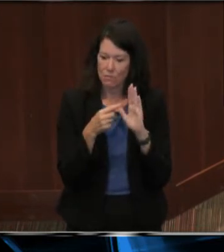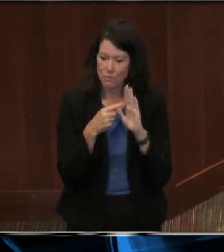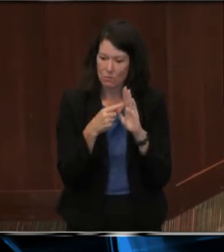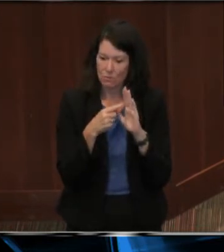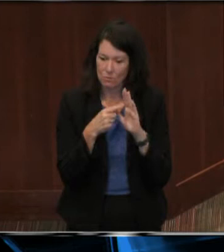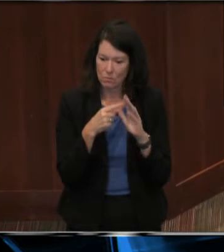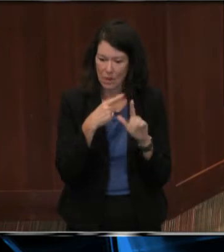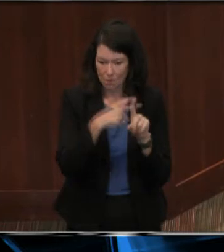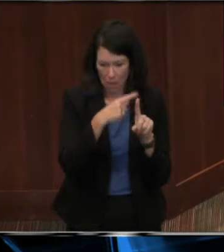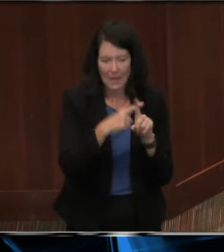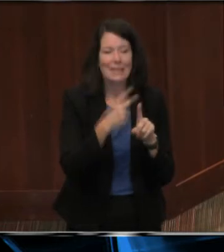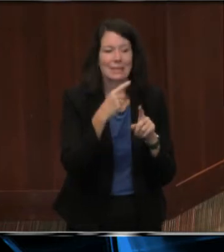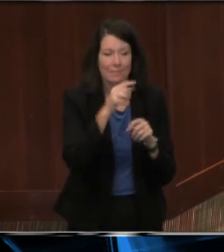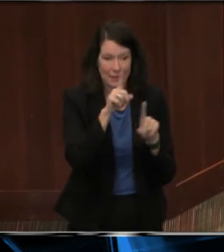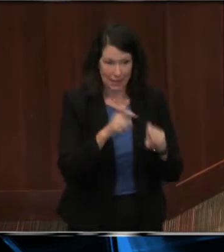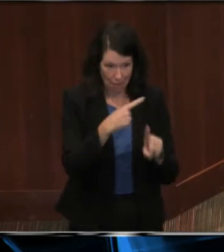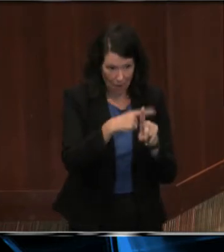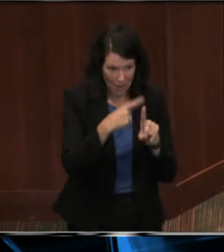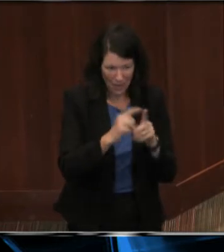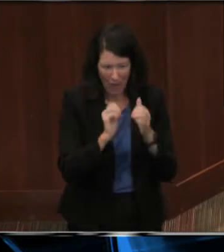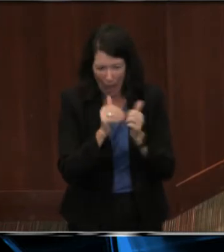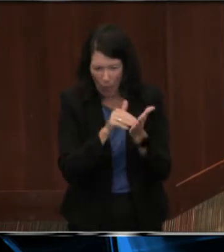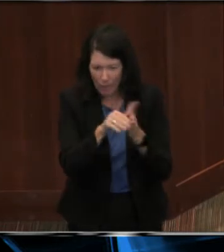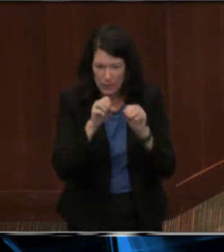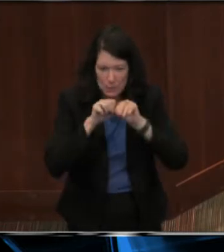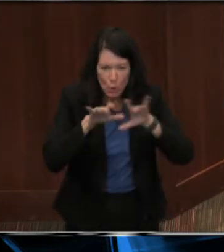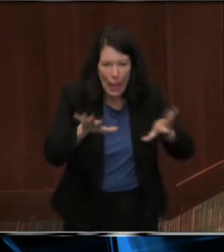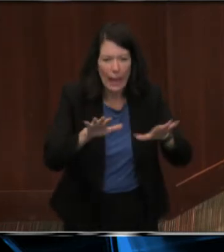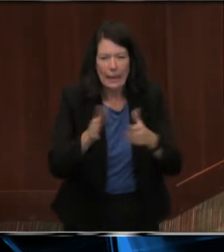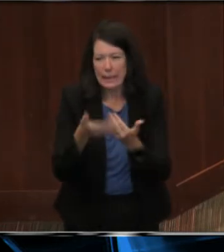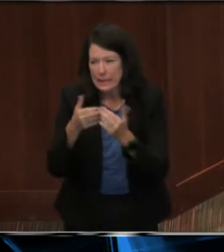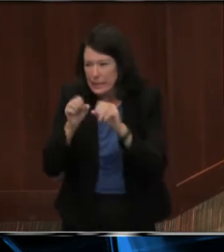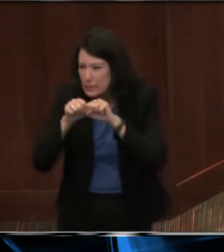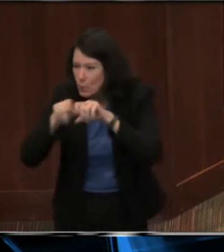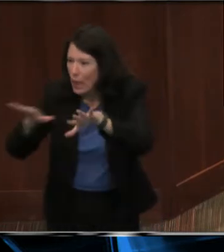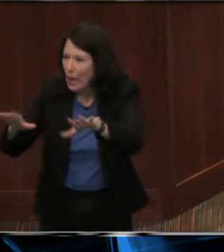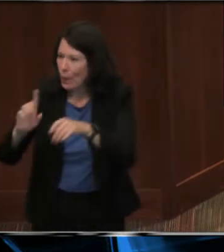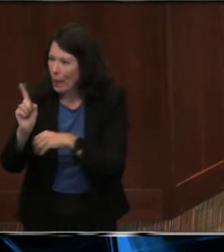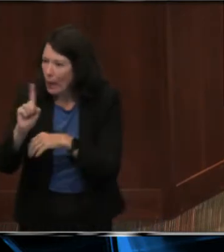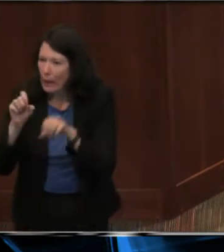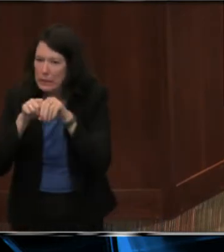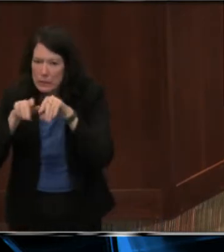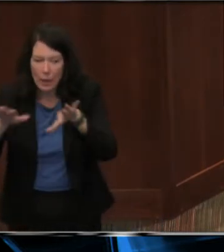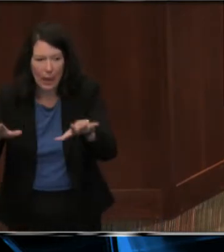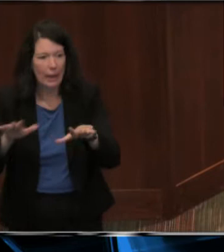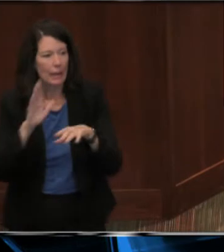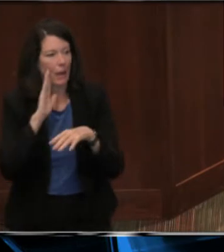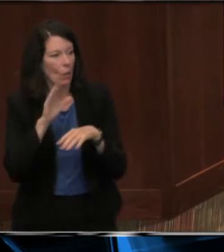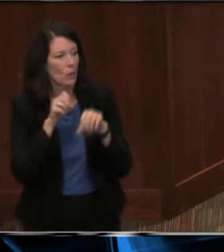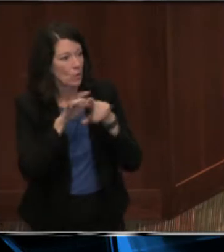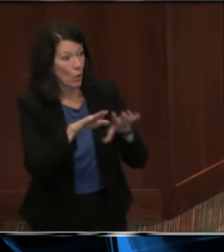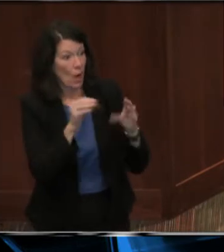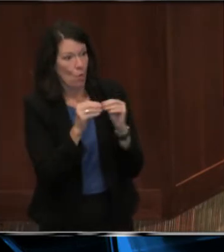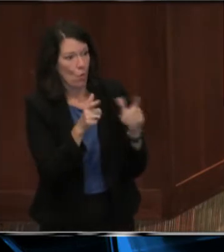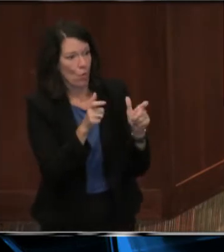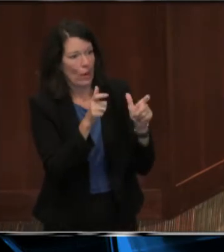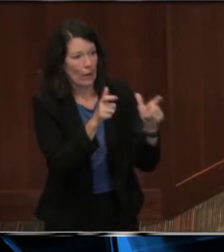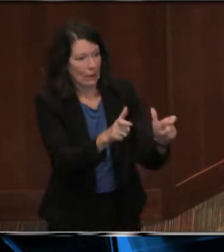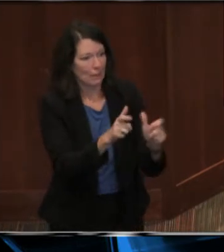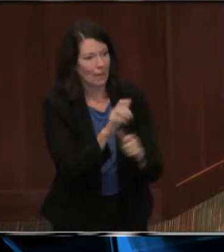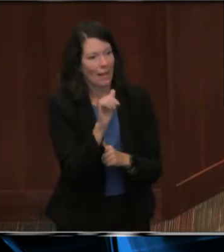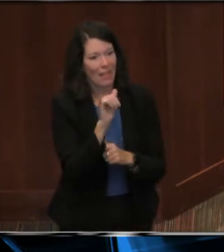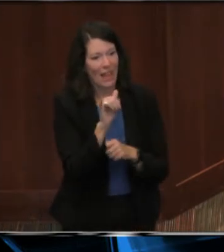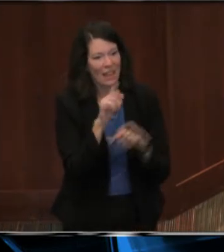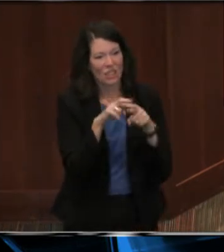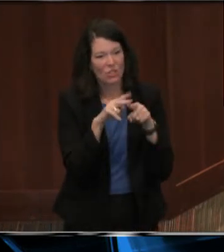in the community and how much of that can spread, and the fact that it will spread more rapidly. It's like